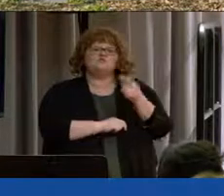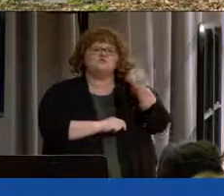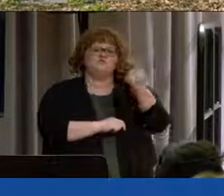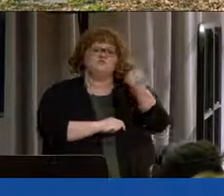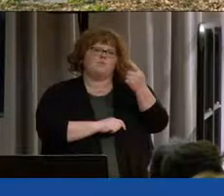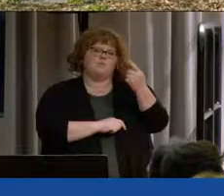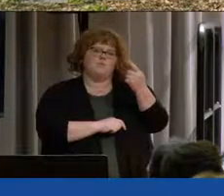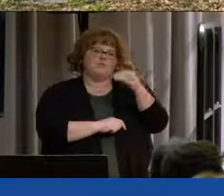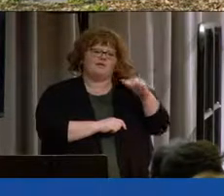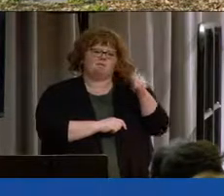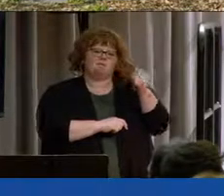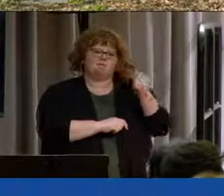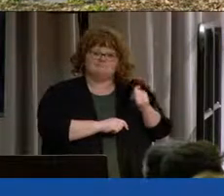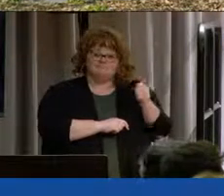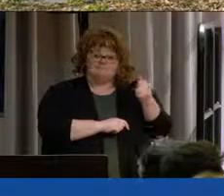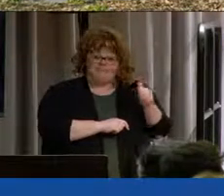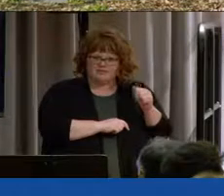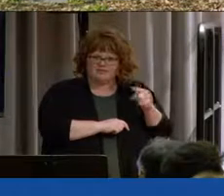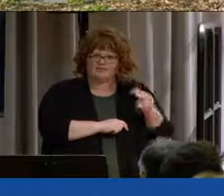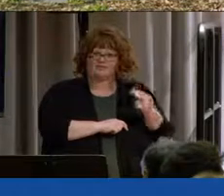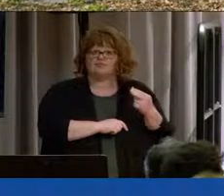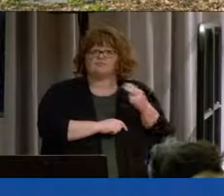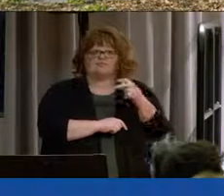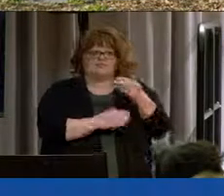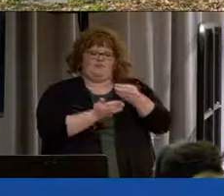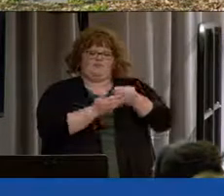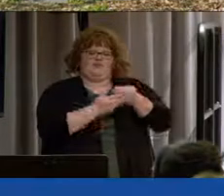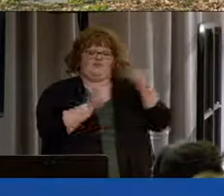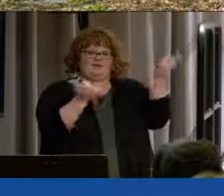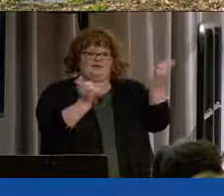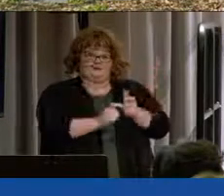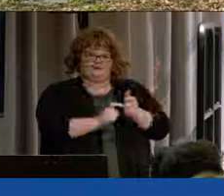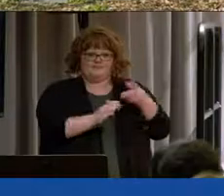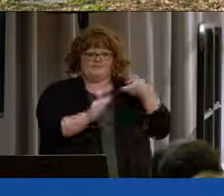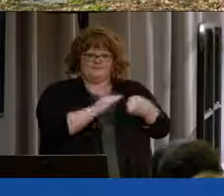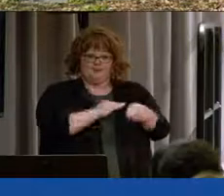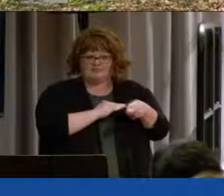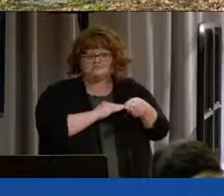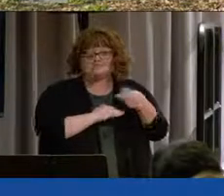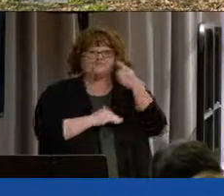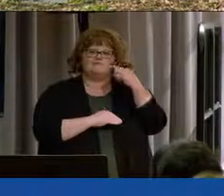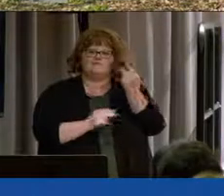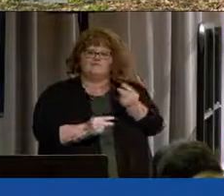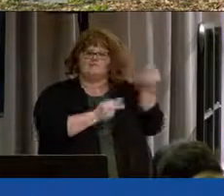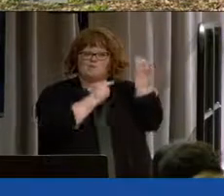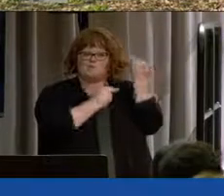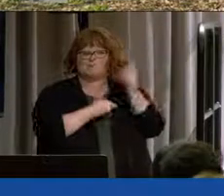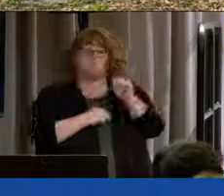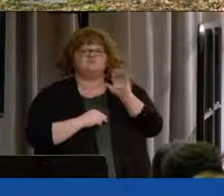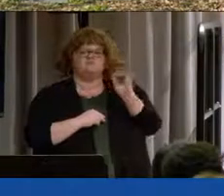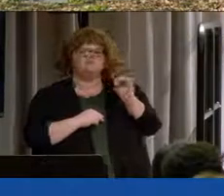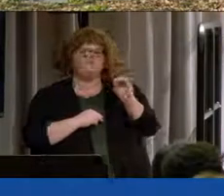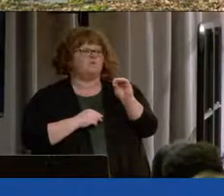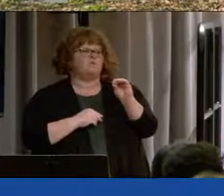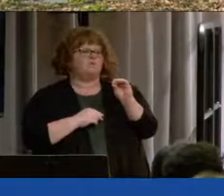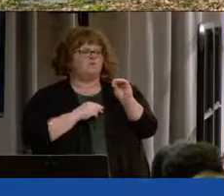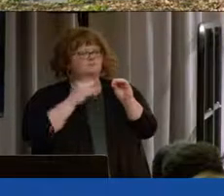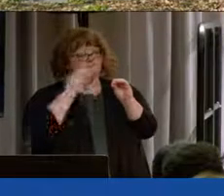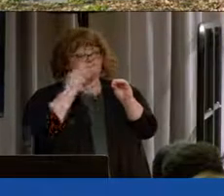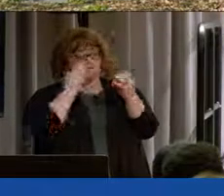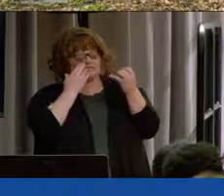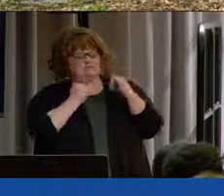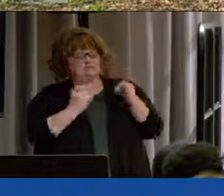originally talked about as the funding for the memorial. And so some to this day